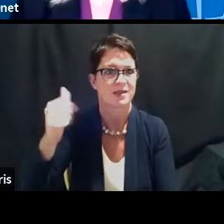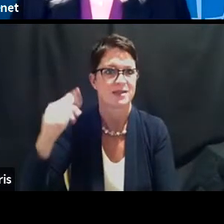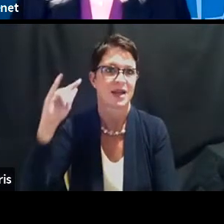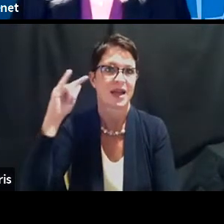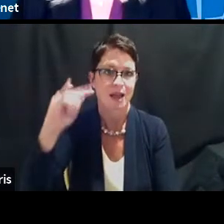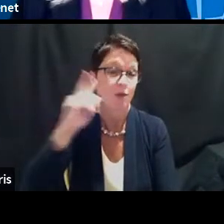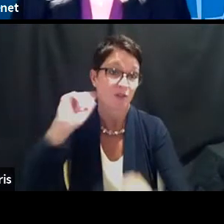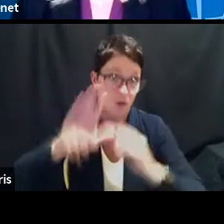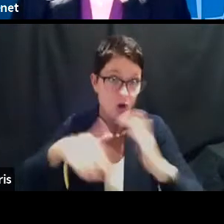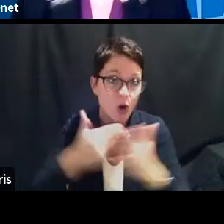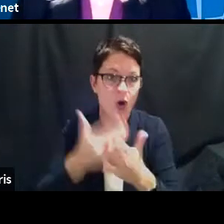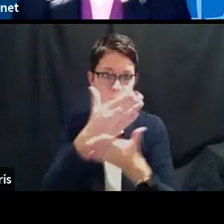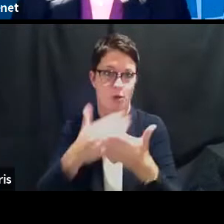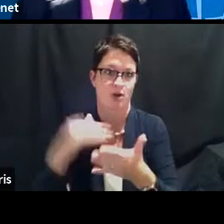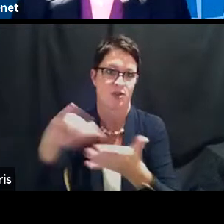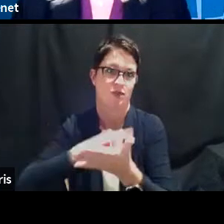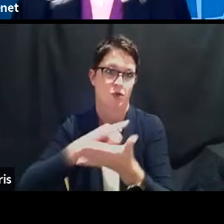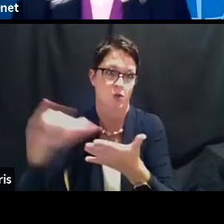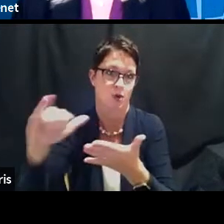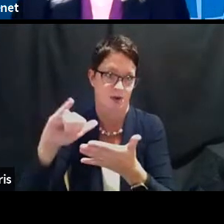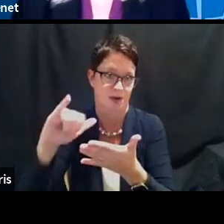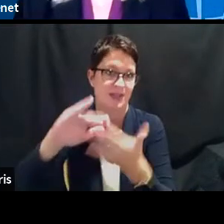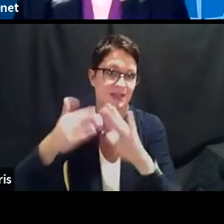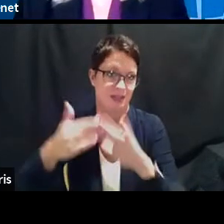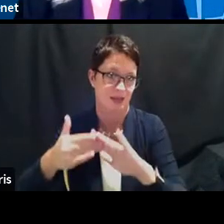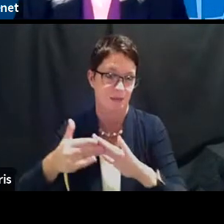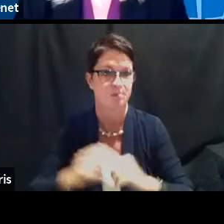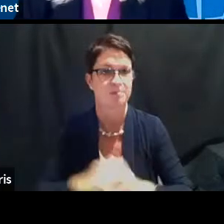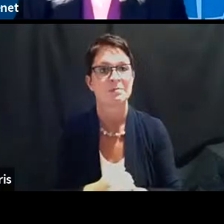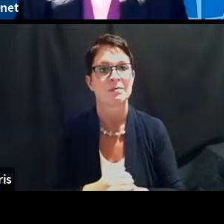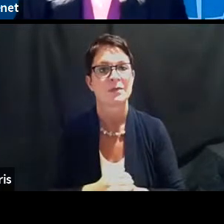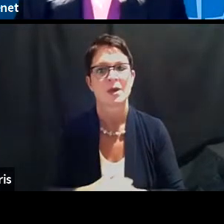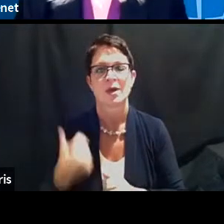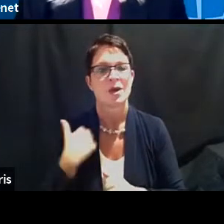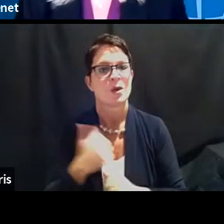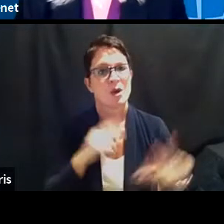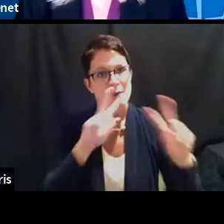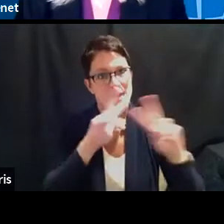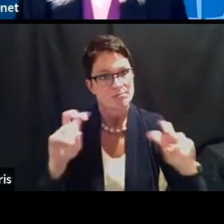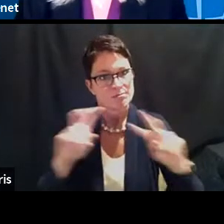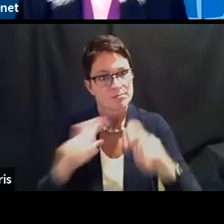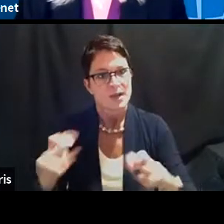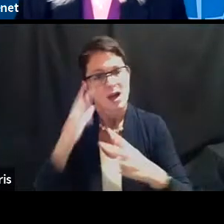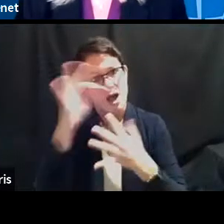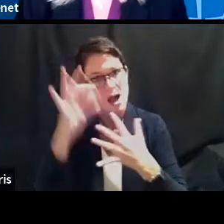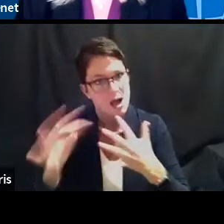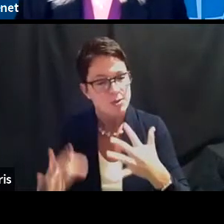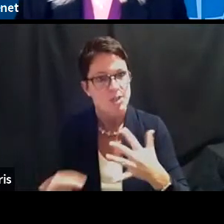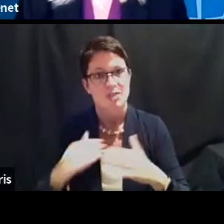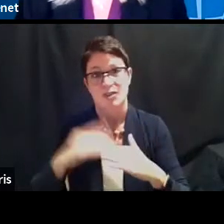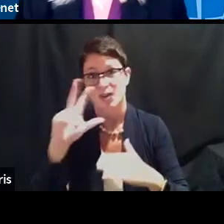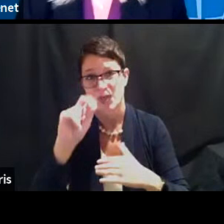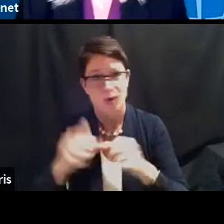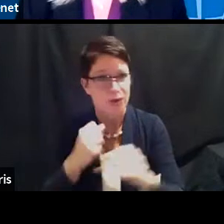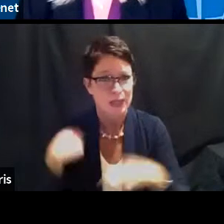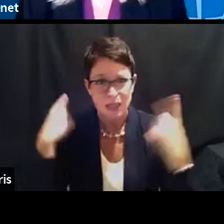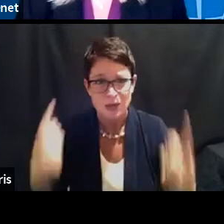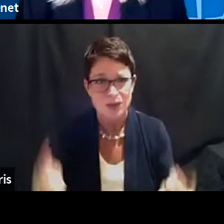for all parts of New York City. We've been looking at alternatives for 30 years.